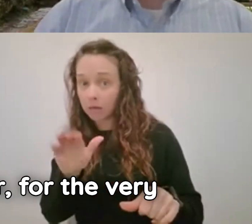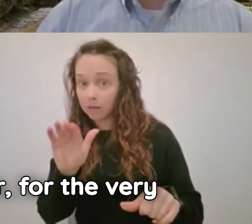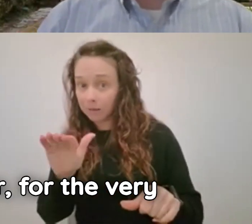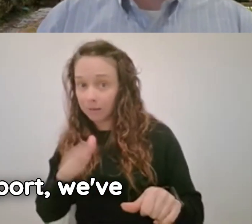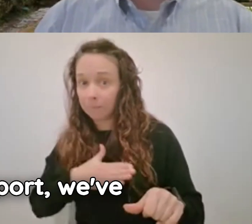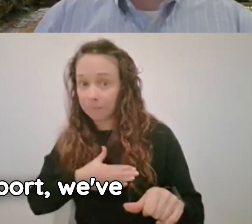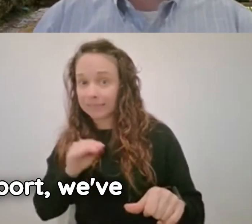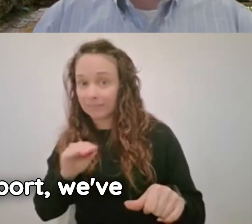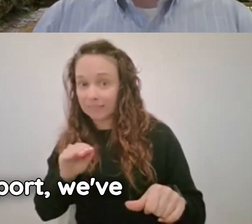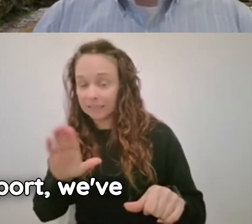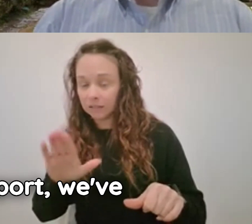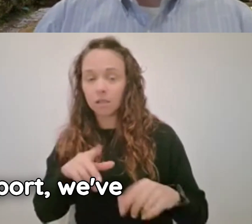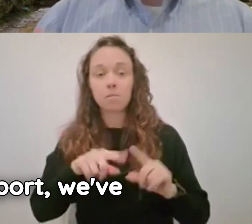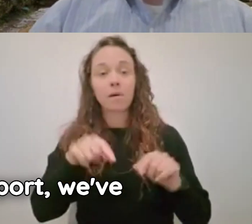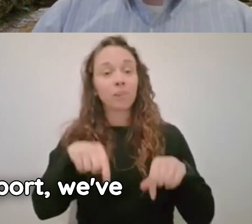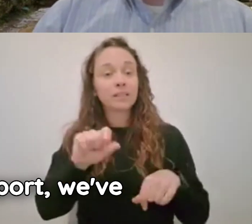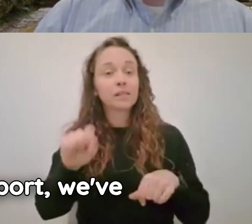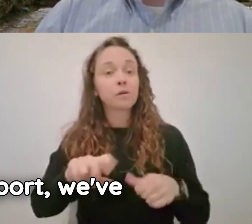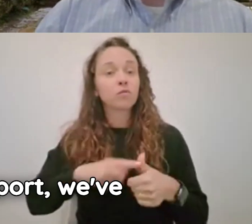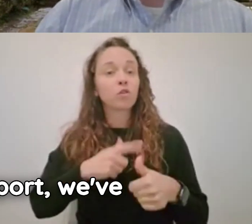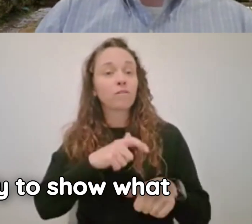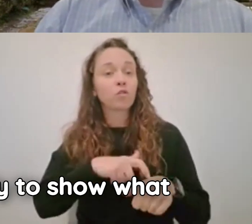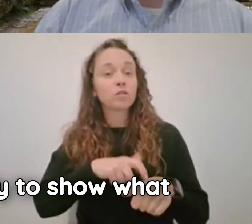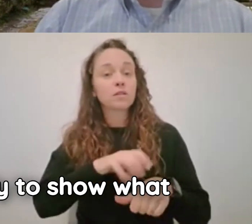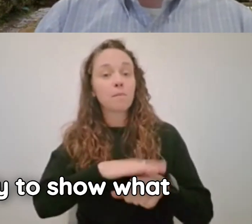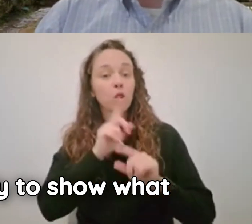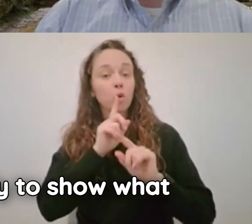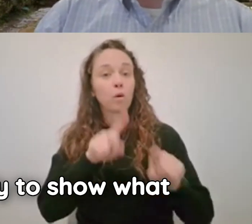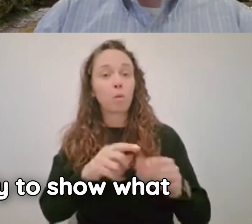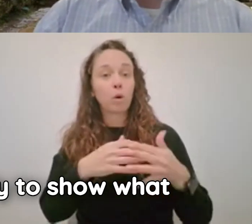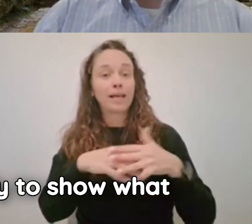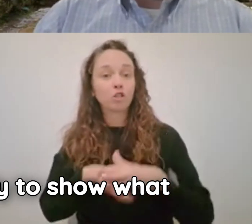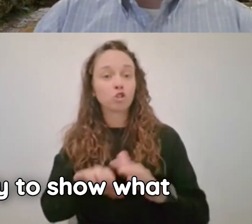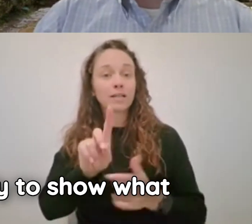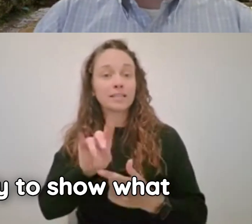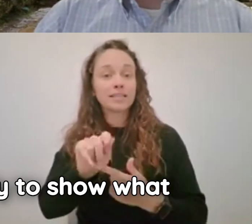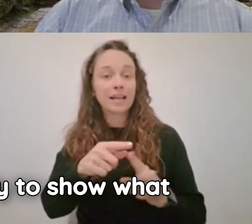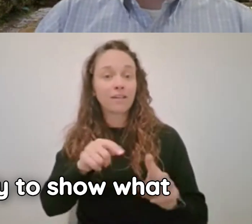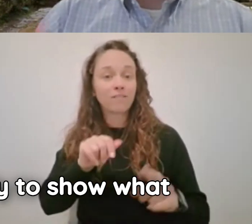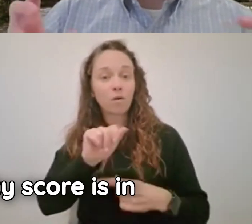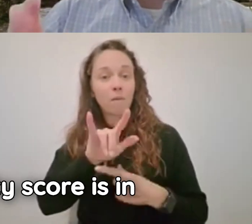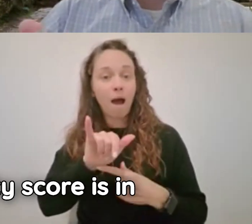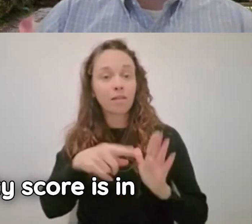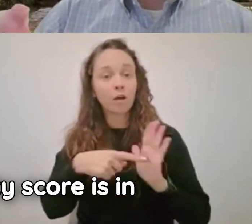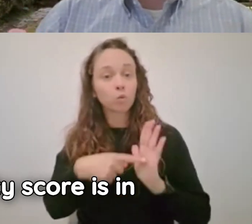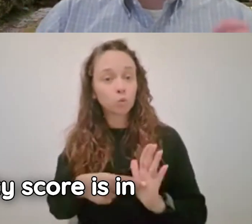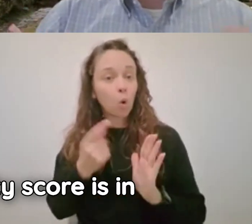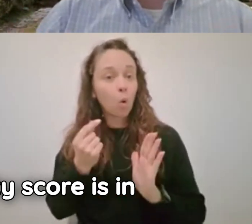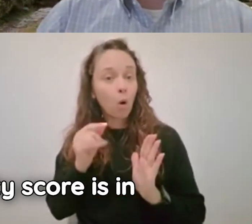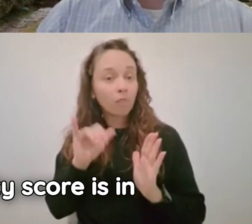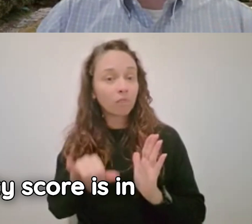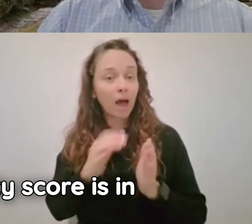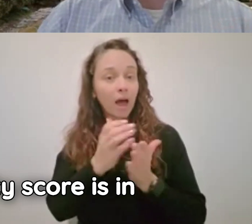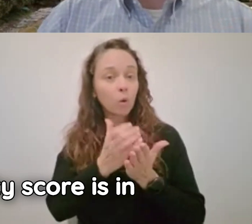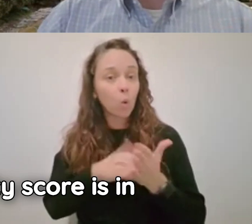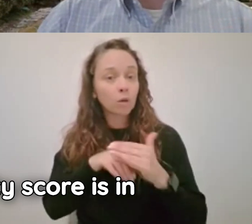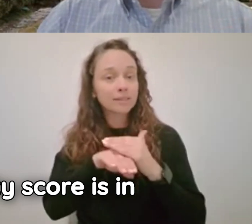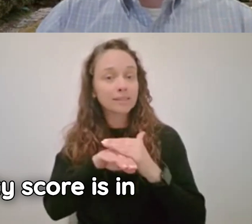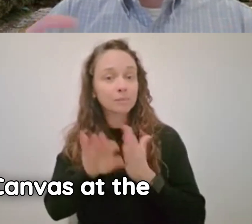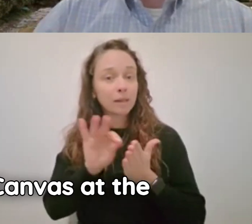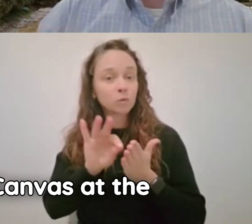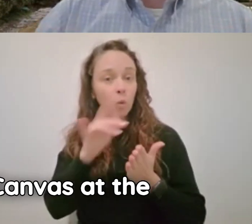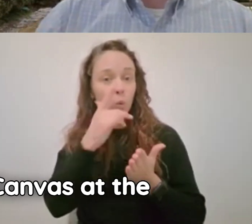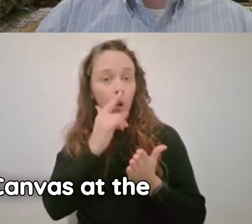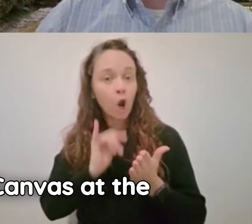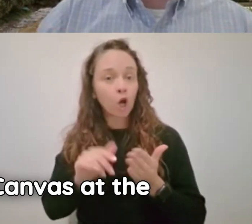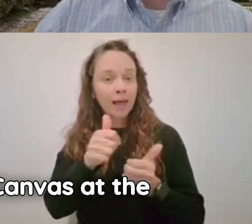semester, for the very first time, on that report, we've integrated data from Ally to show what the course accessibility score is